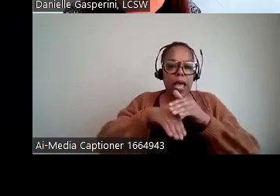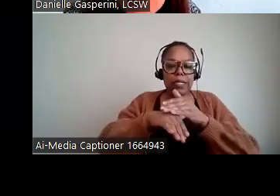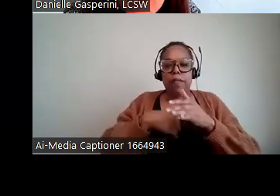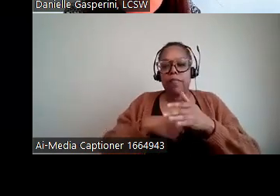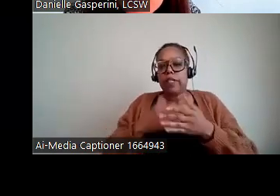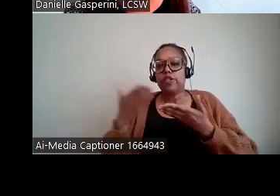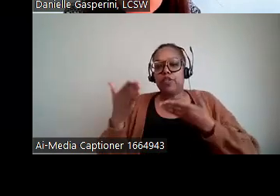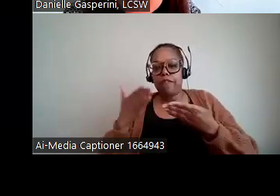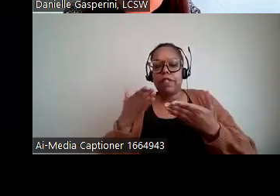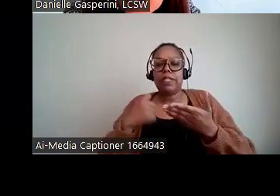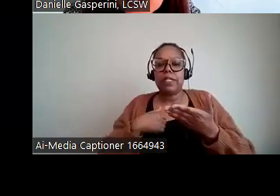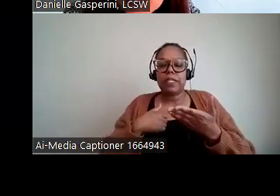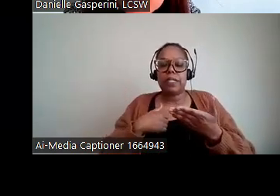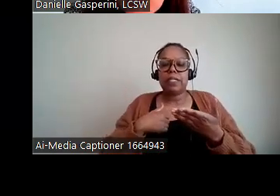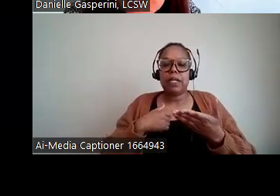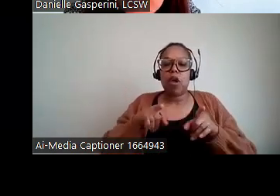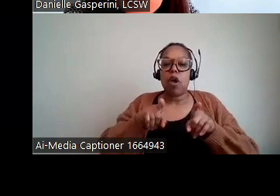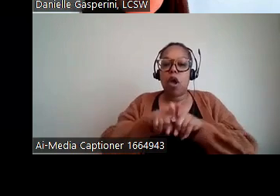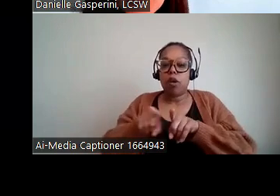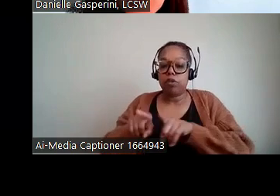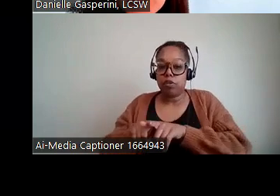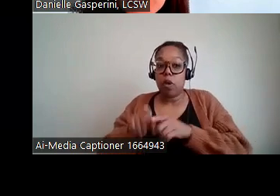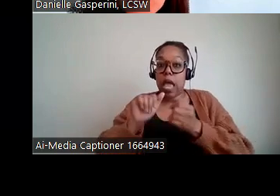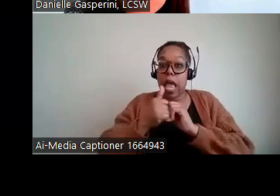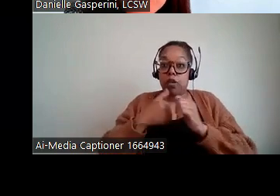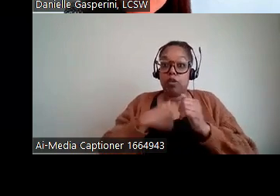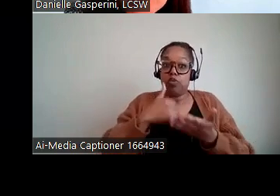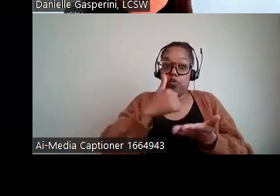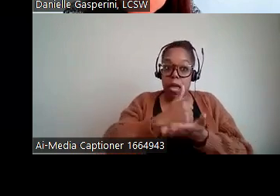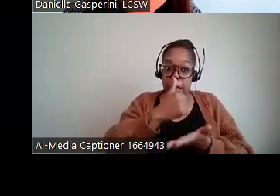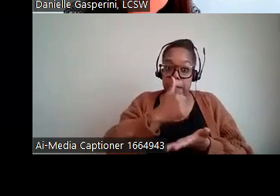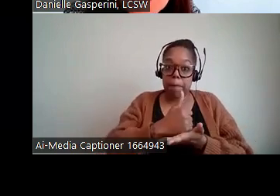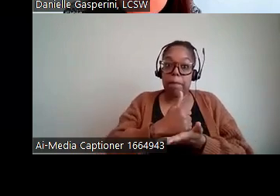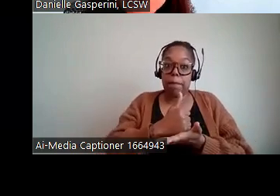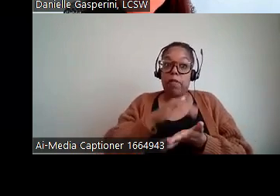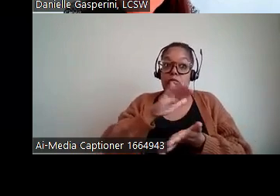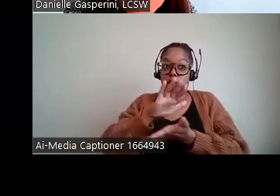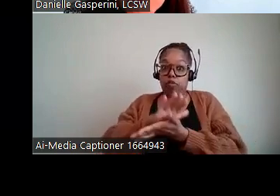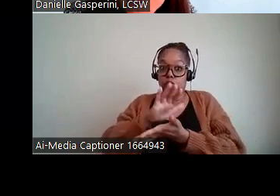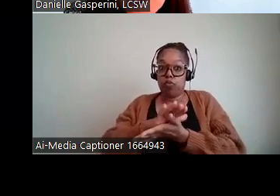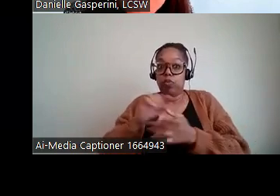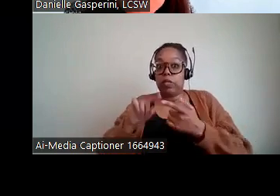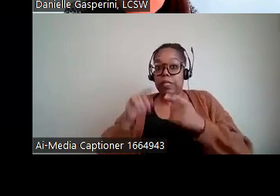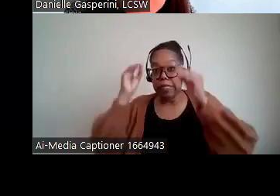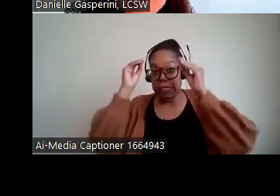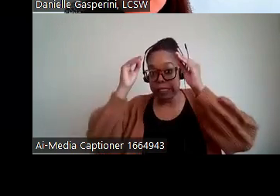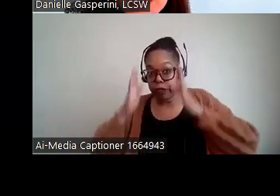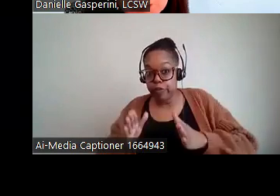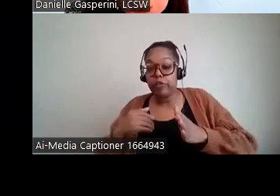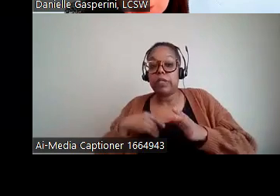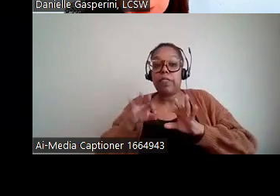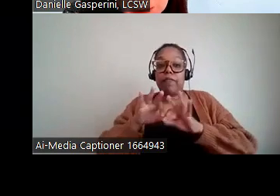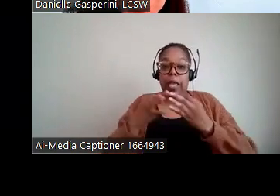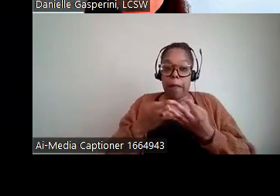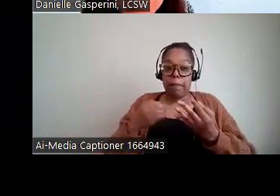and how we can help them, and how we can help the schools, the teachers, help the families access